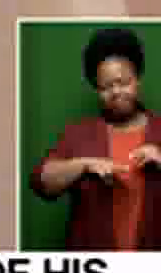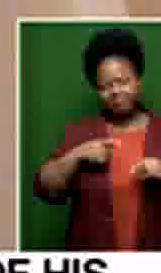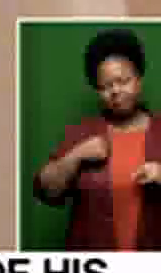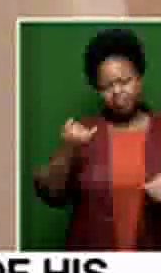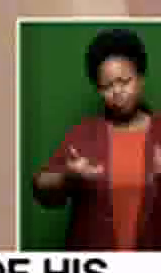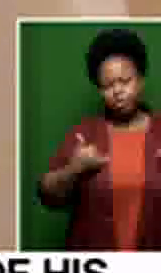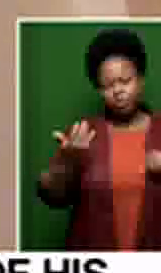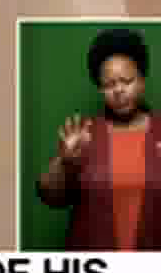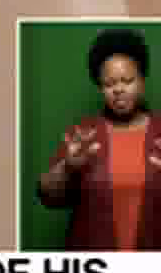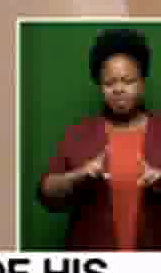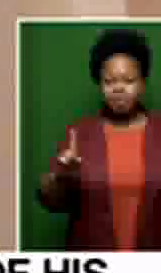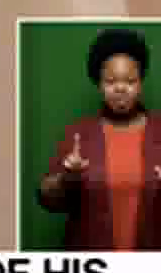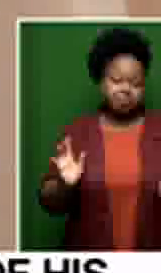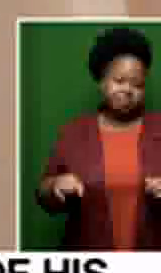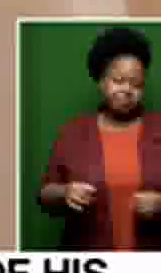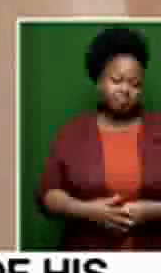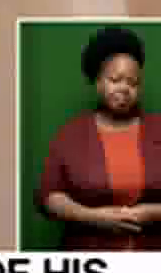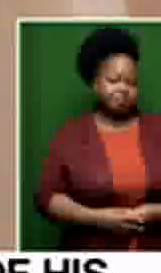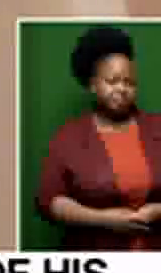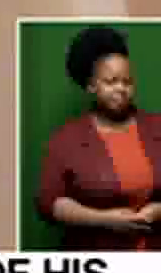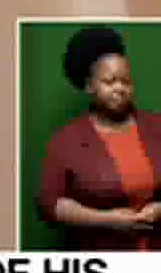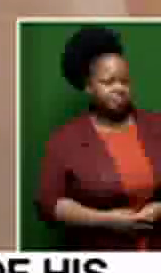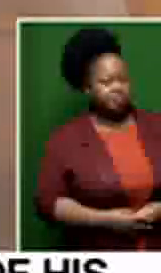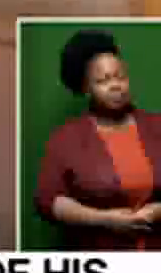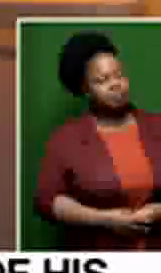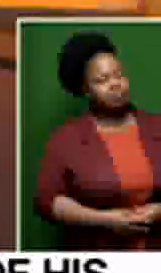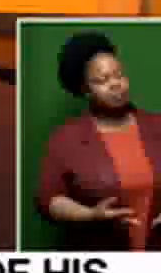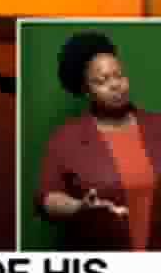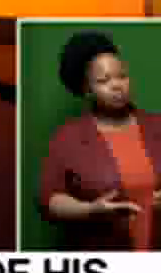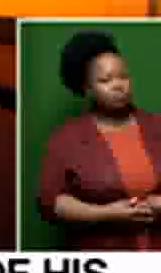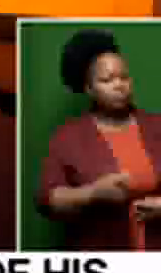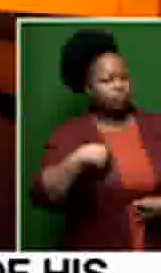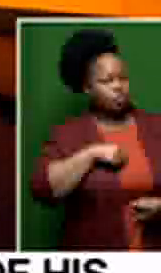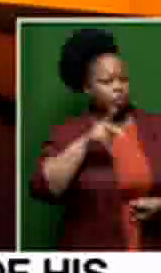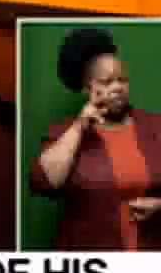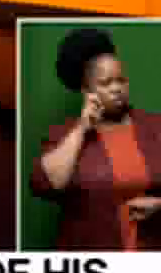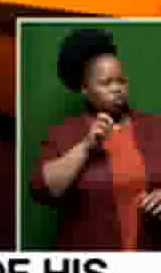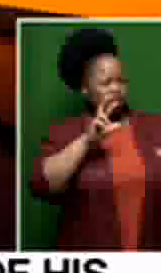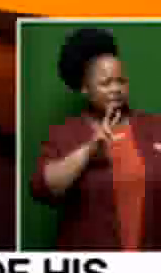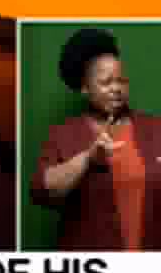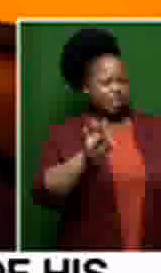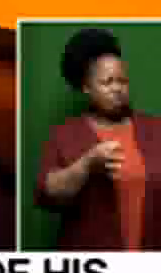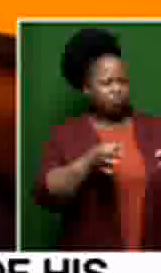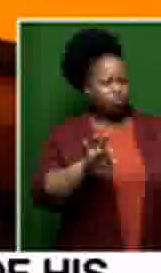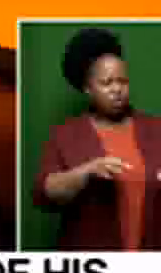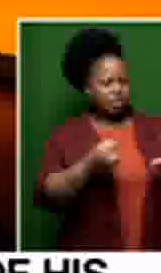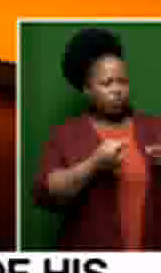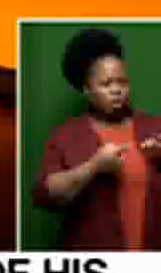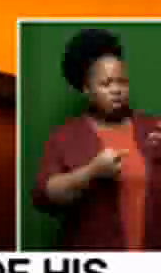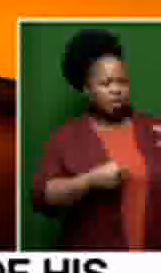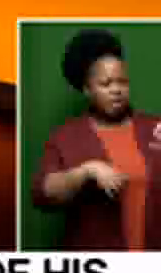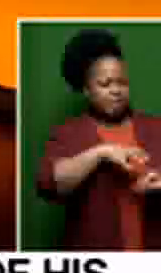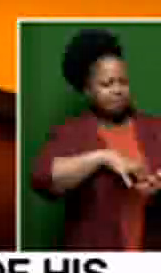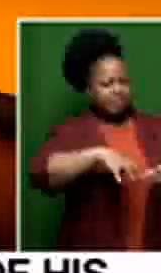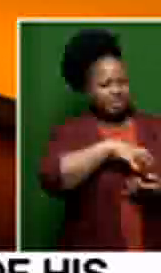it, but serendipity. And when we listen to this 8-track mixtape, what are we going to hear